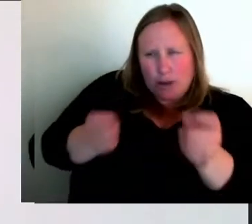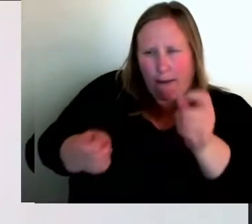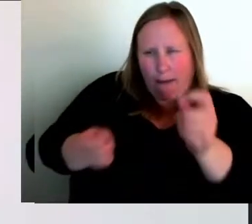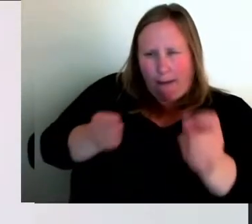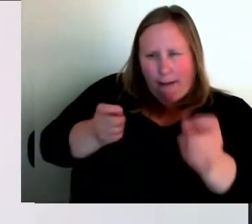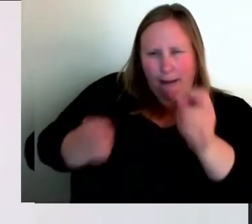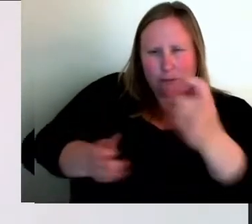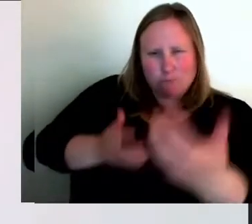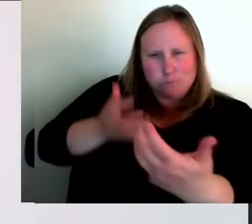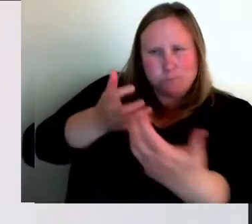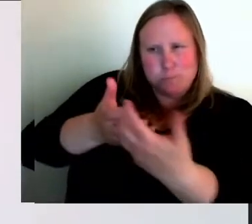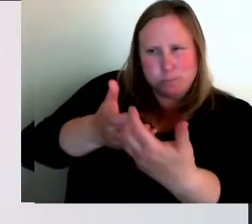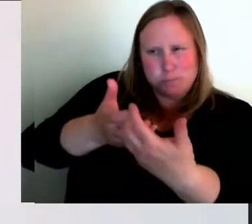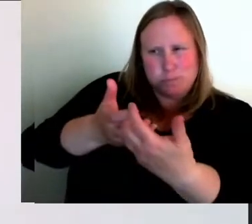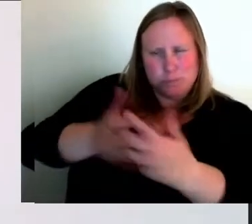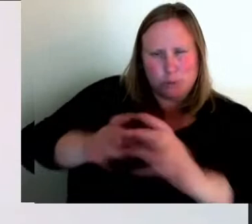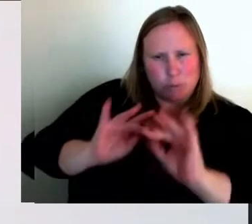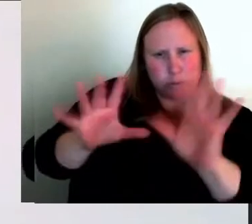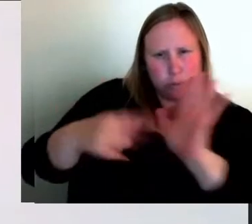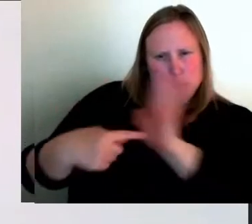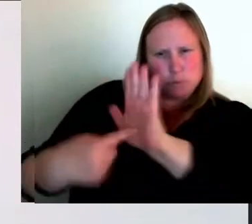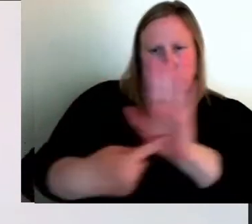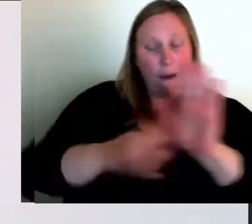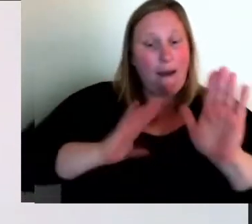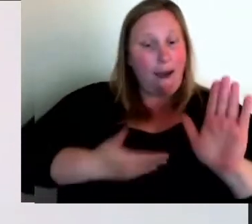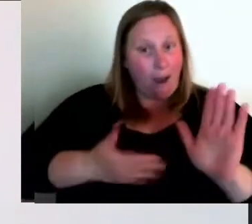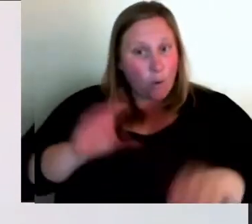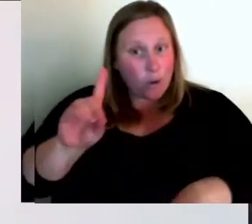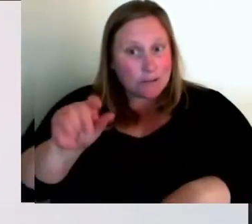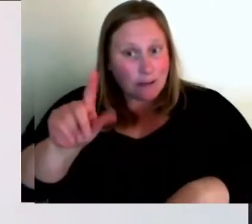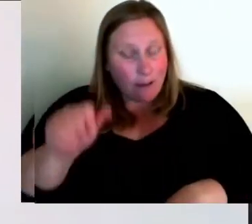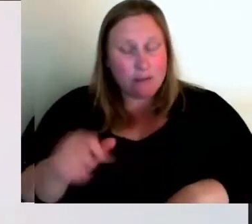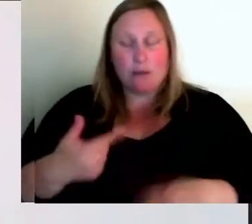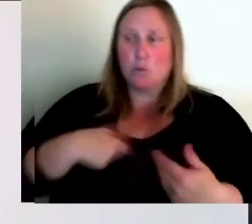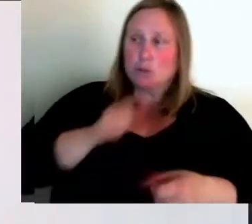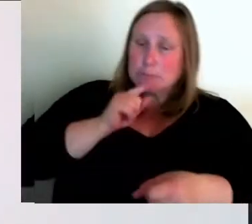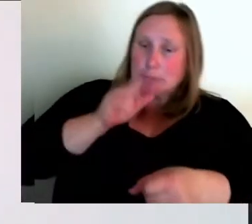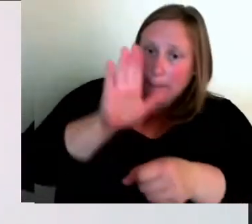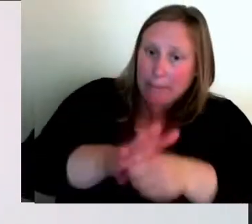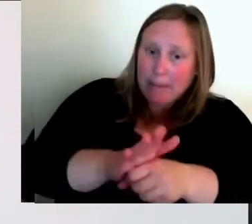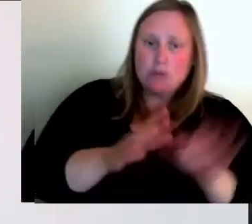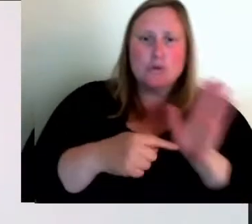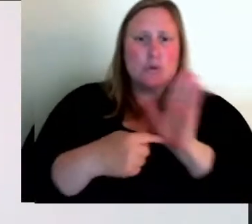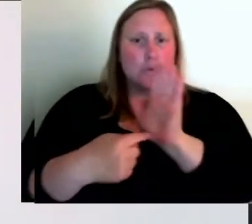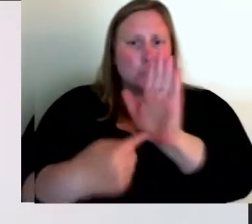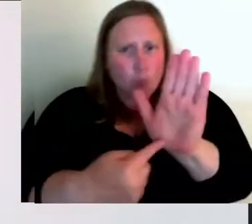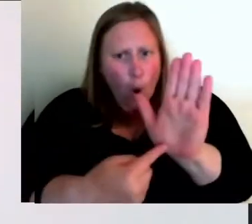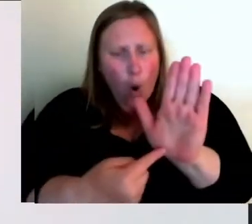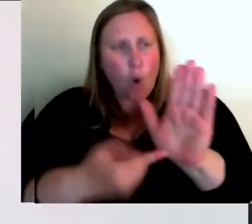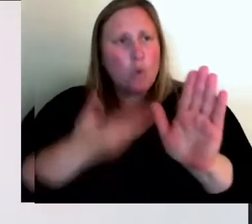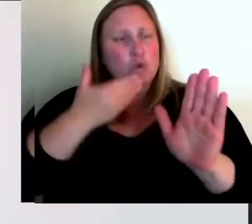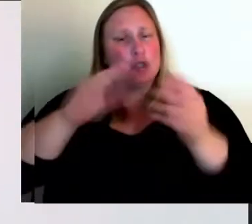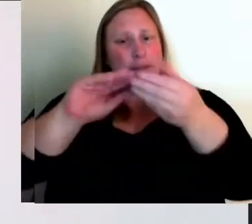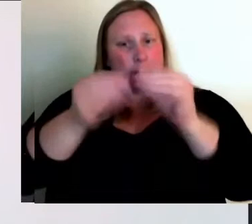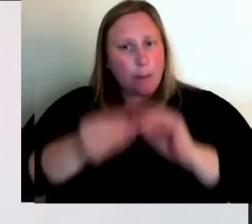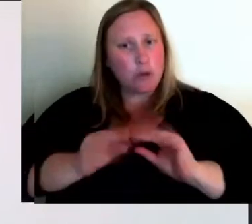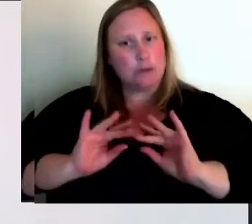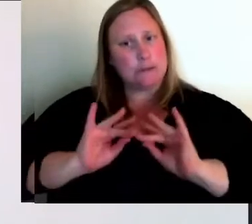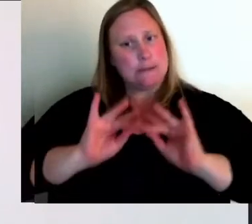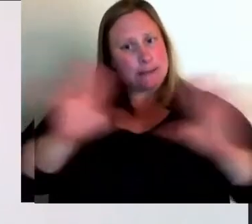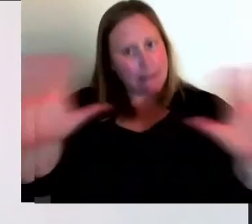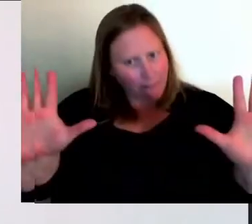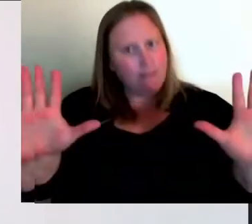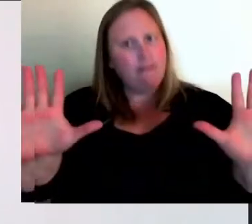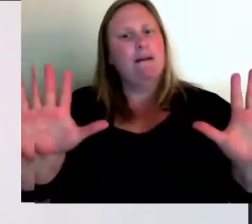death data. Our efforts reflect a continued commitment to high data integrity and transparent real-time COVID-19